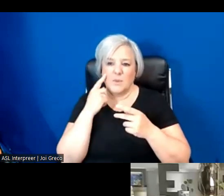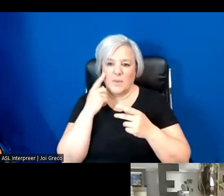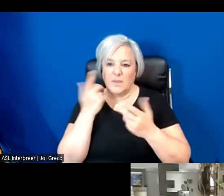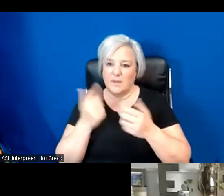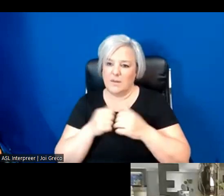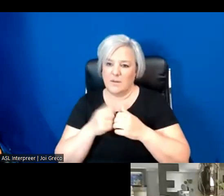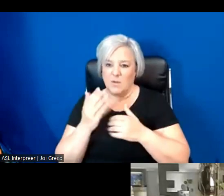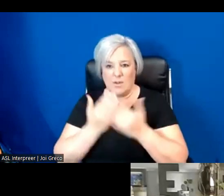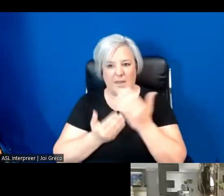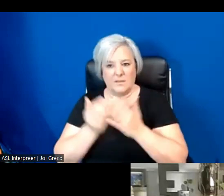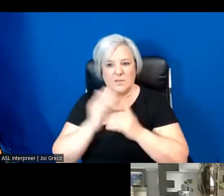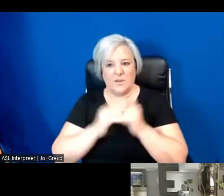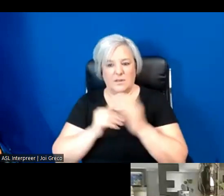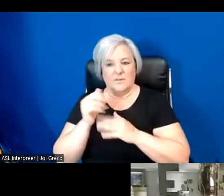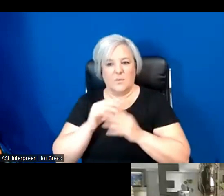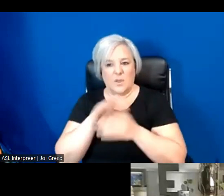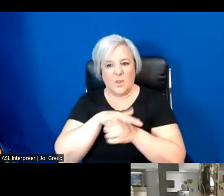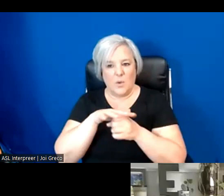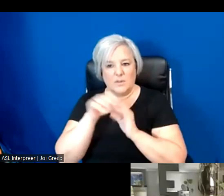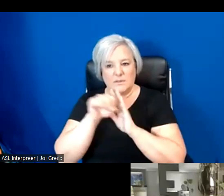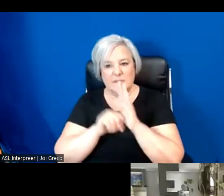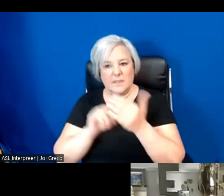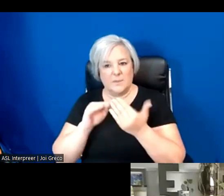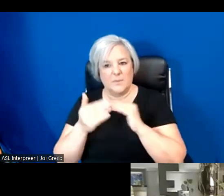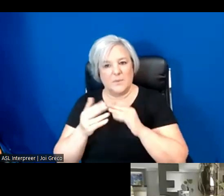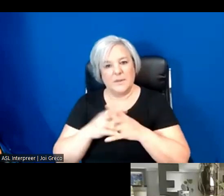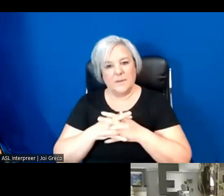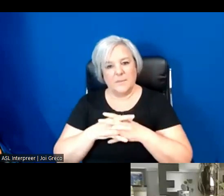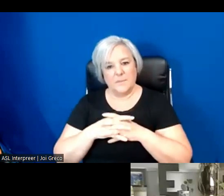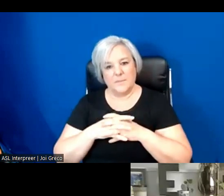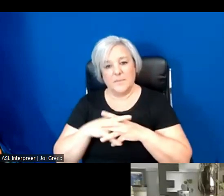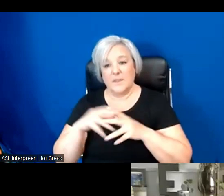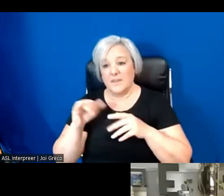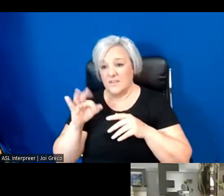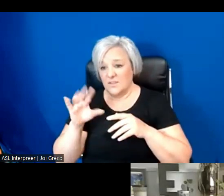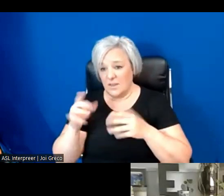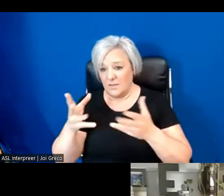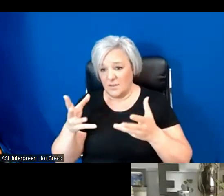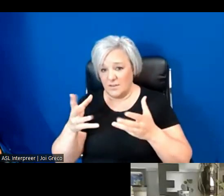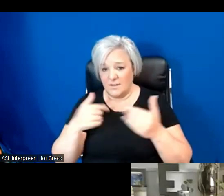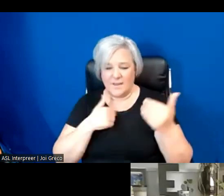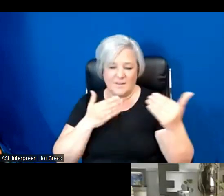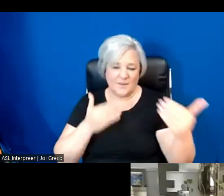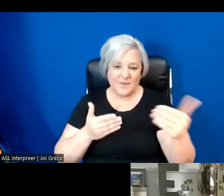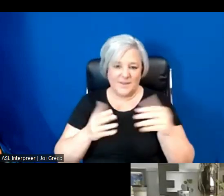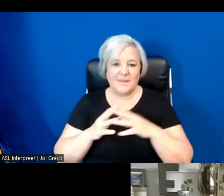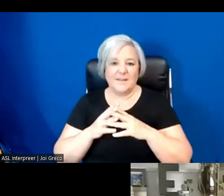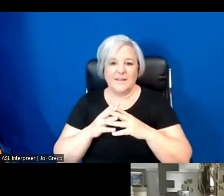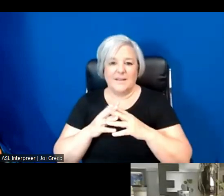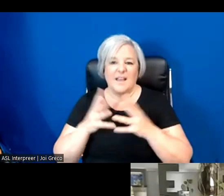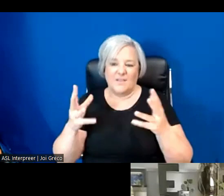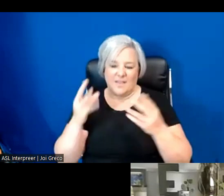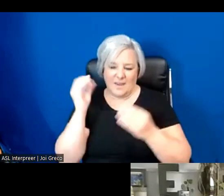with local and state communities. Jared, I'll go ahead. I have a lot of